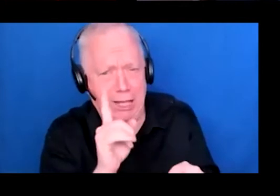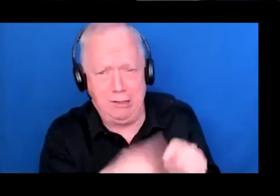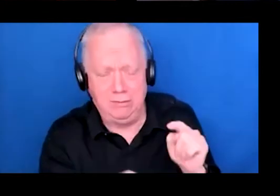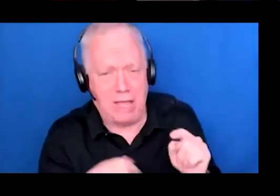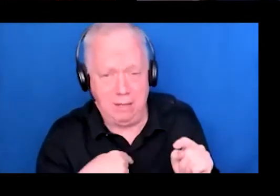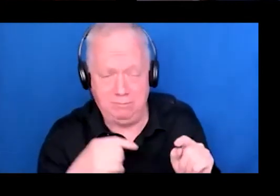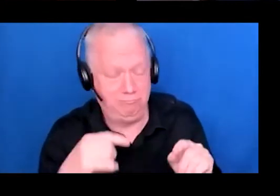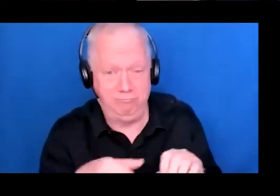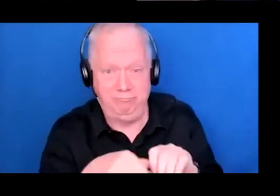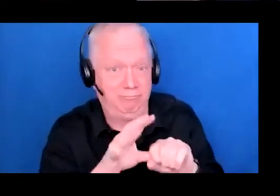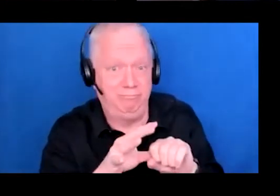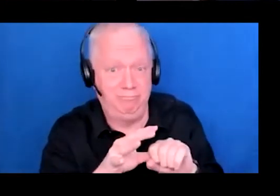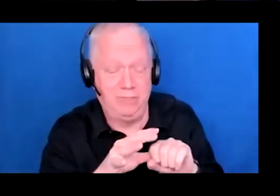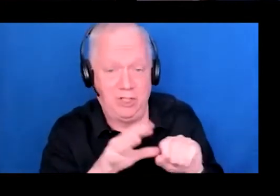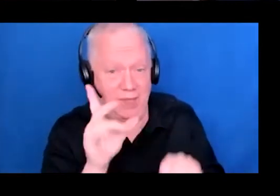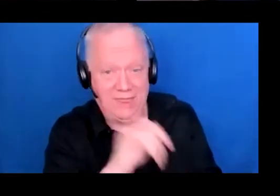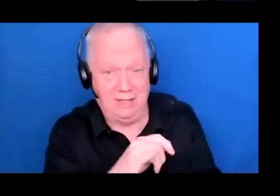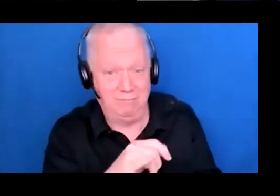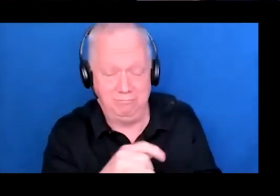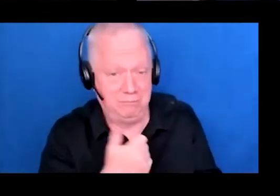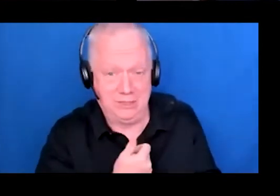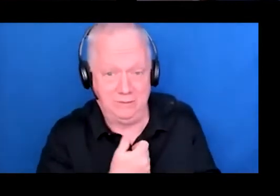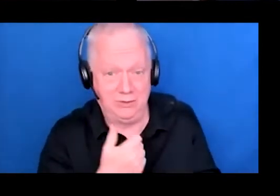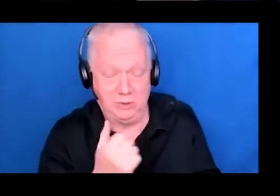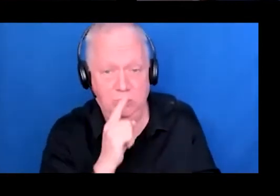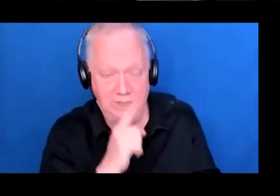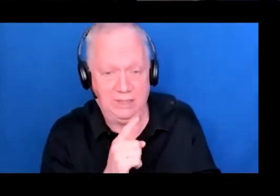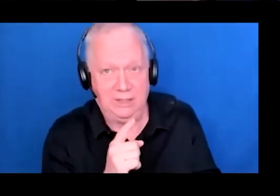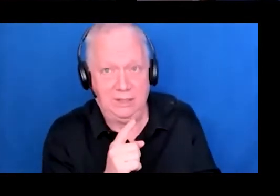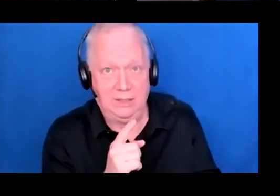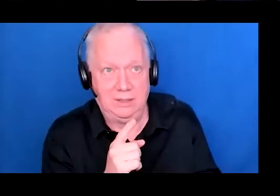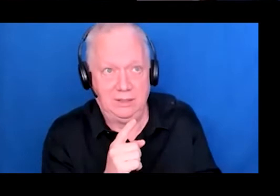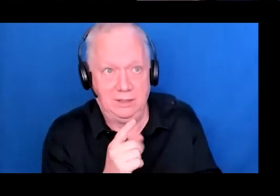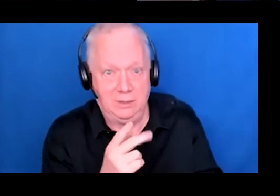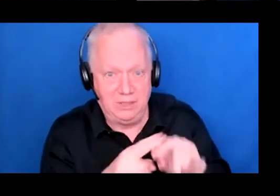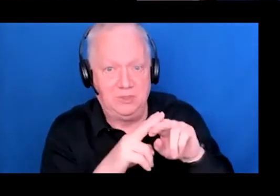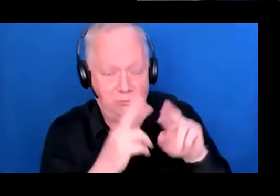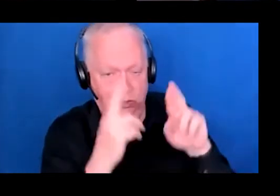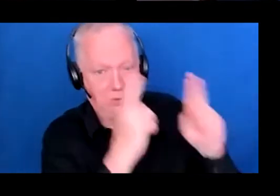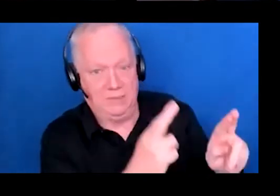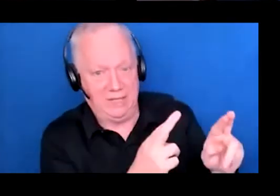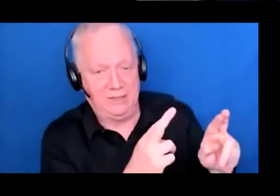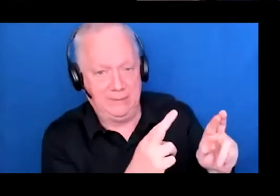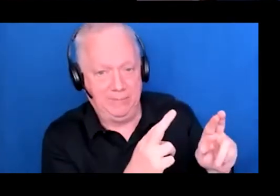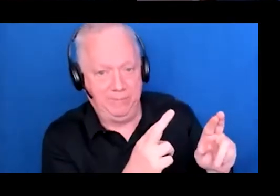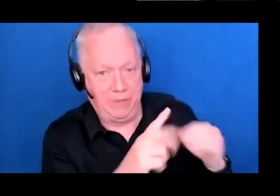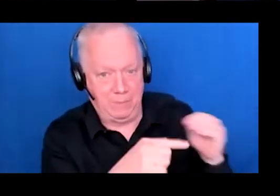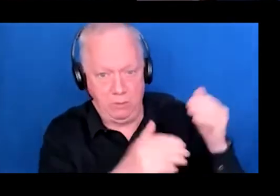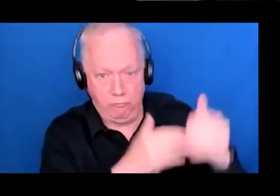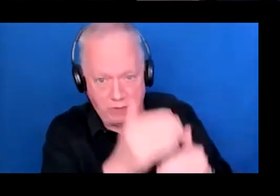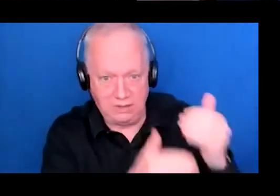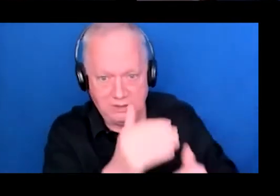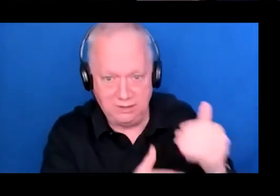I'm incapable of doing something like that. And so it really, you know, I built up some respect just around the process